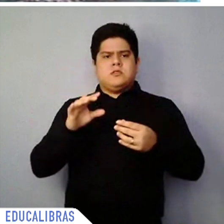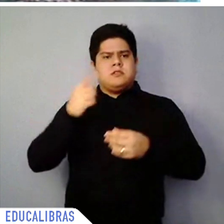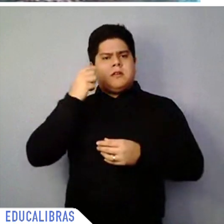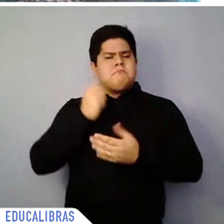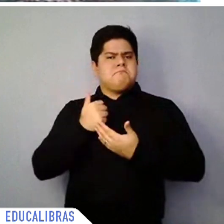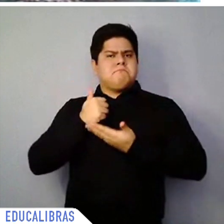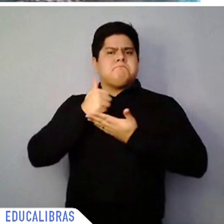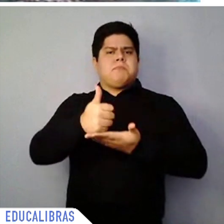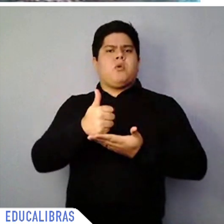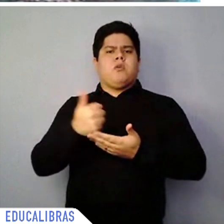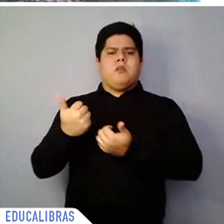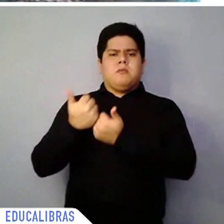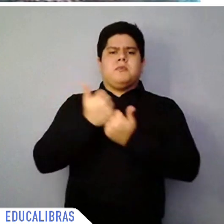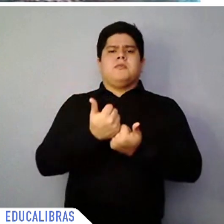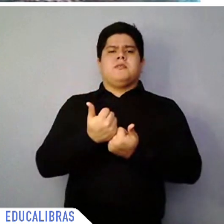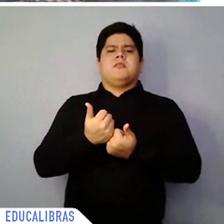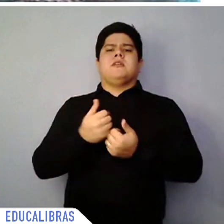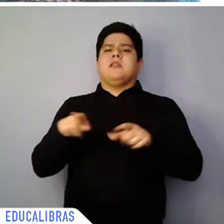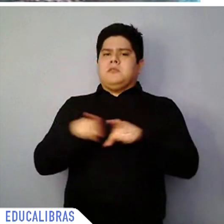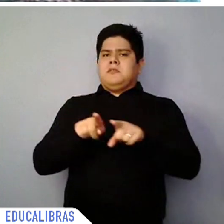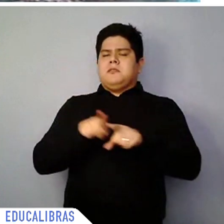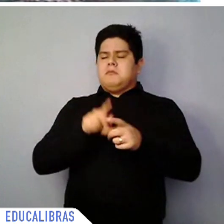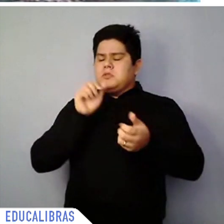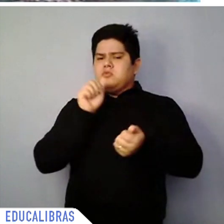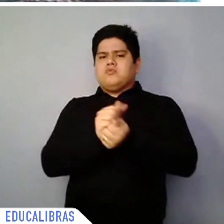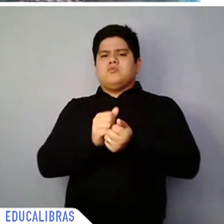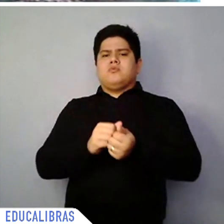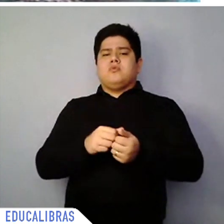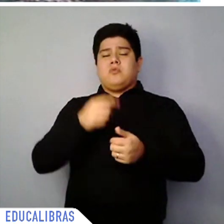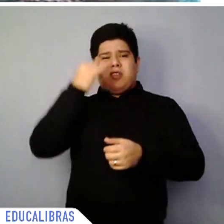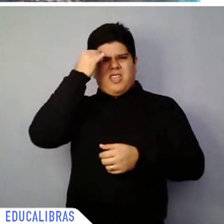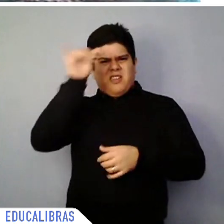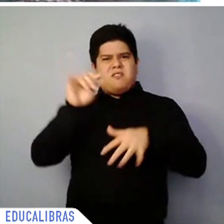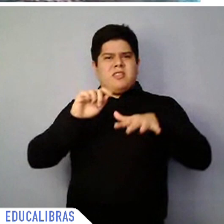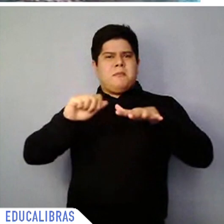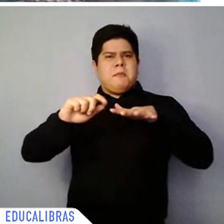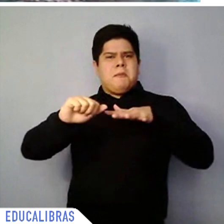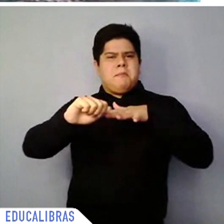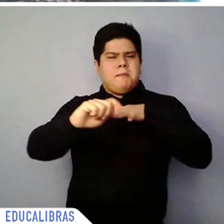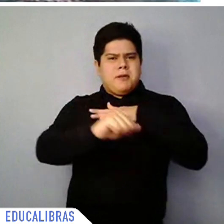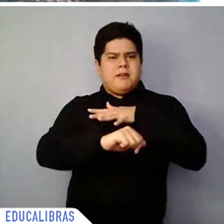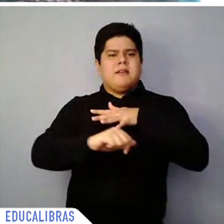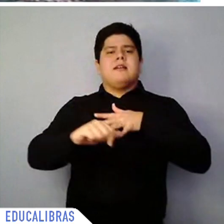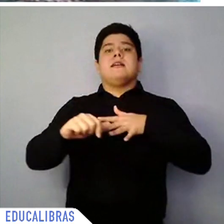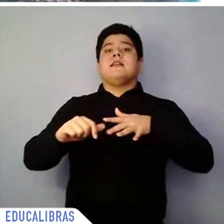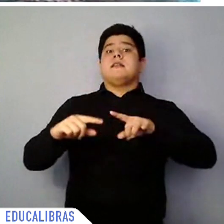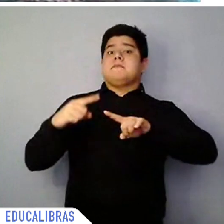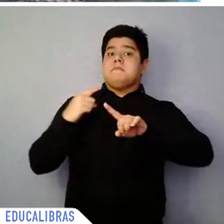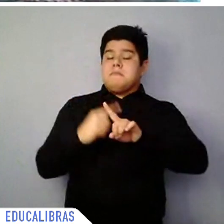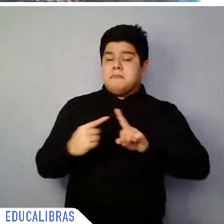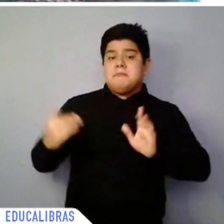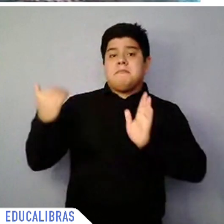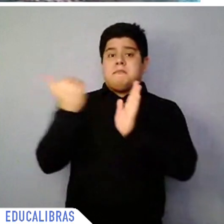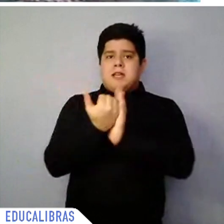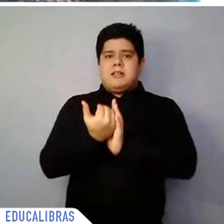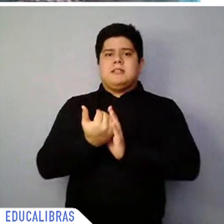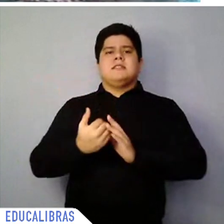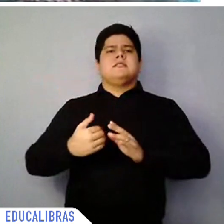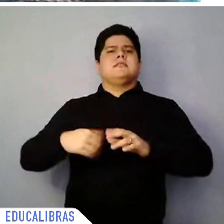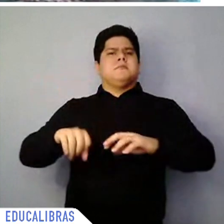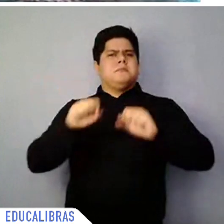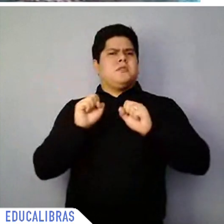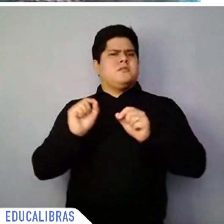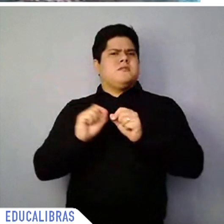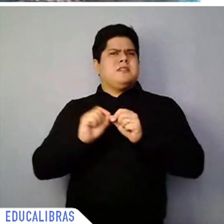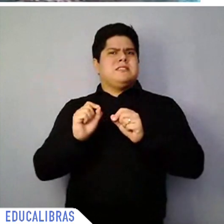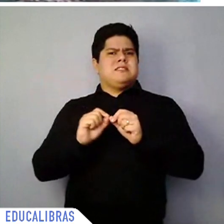floor, apart from these immunization and fighting fake news, and this is something that you